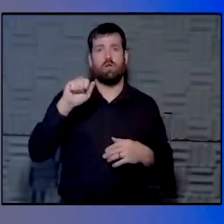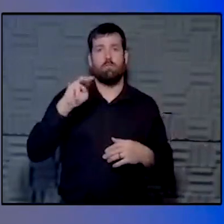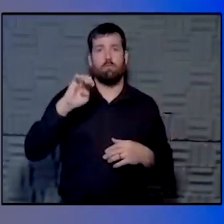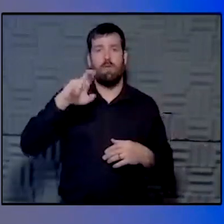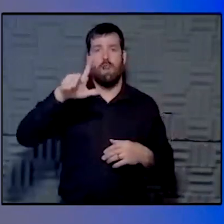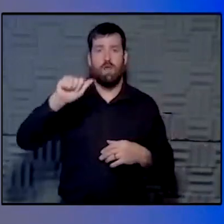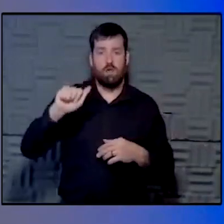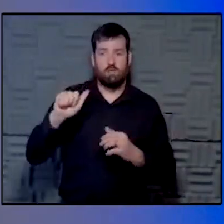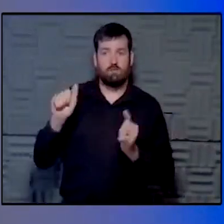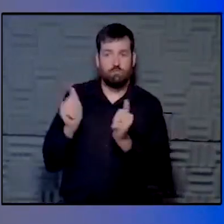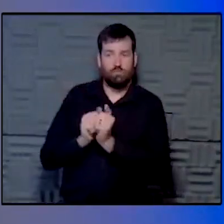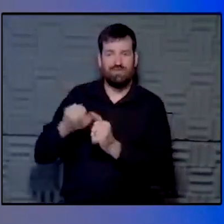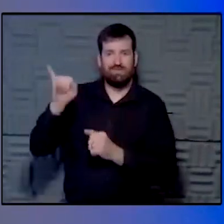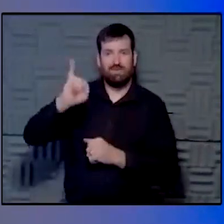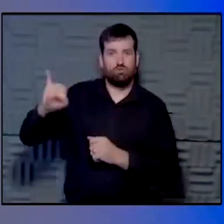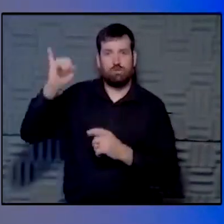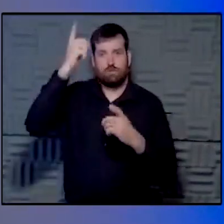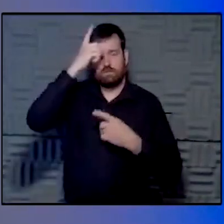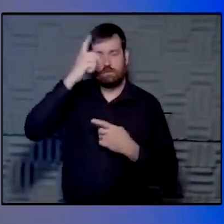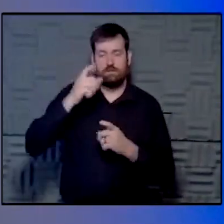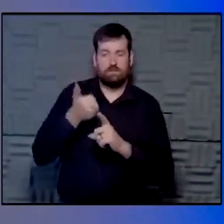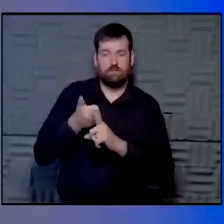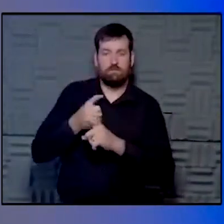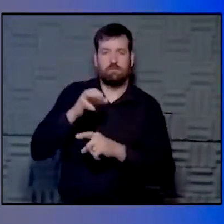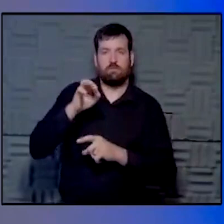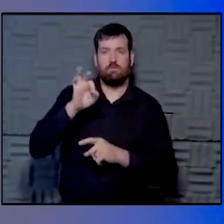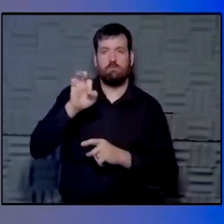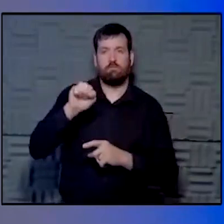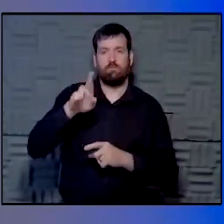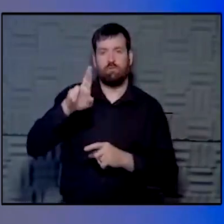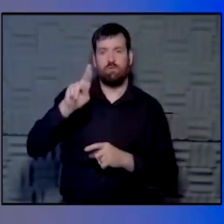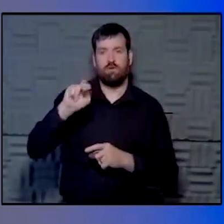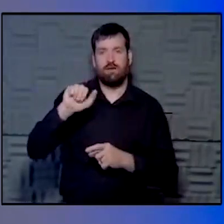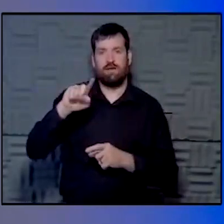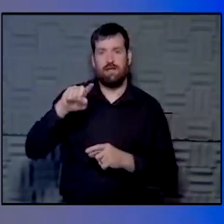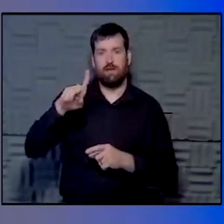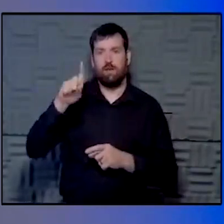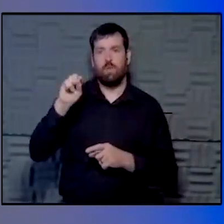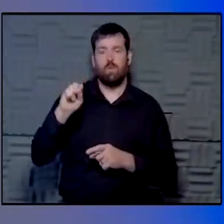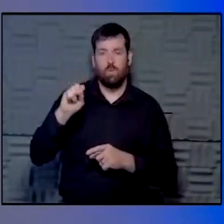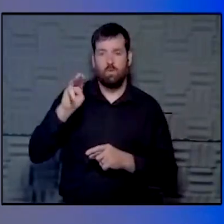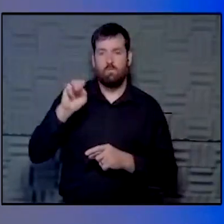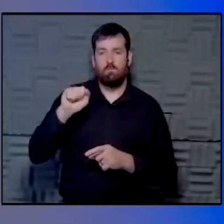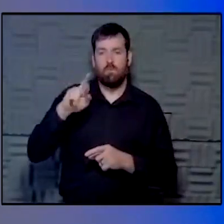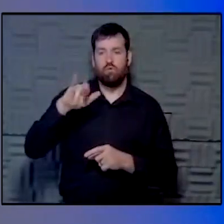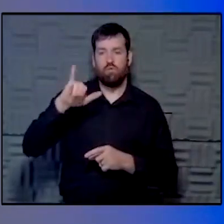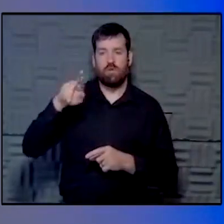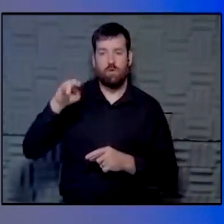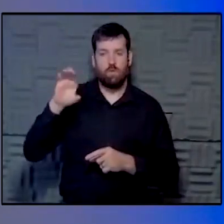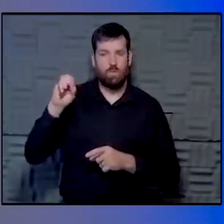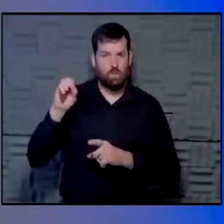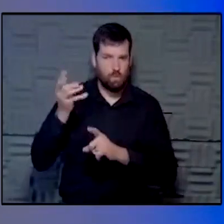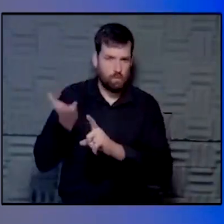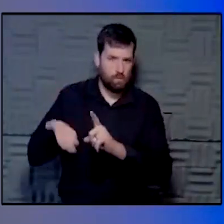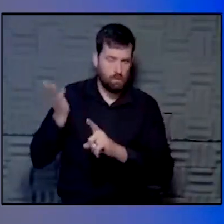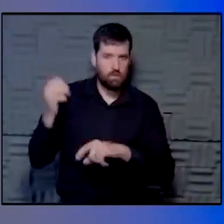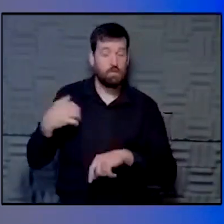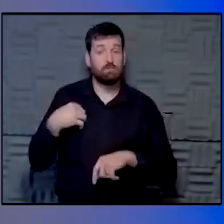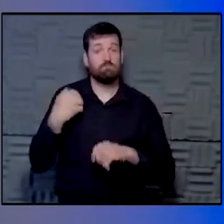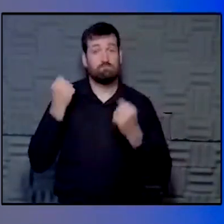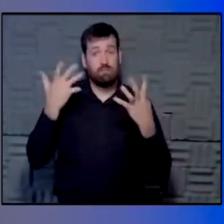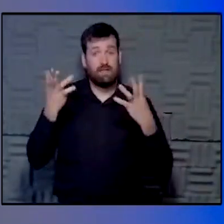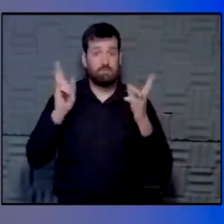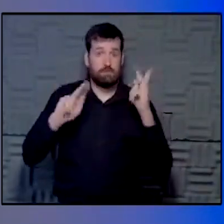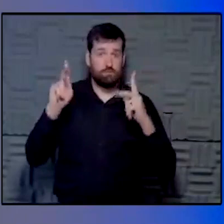with my colleague in infectious disease, Fernando Marino. And one of the things that many of us in the U.S.